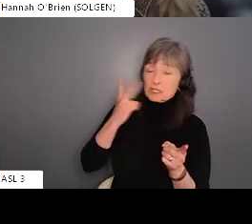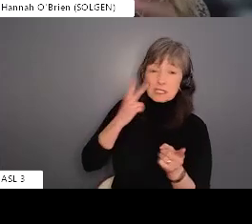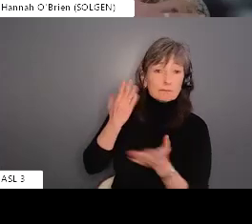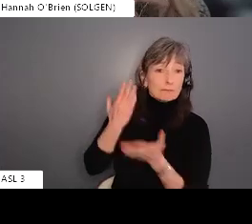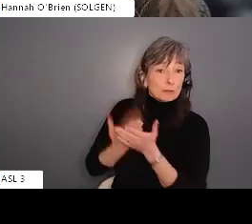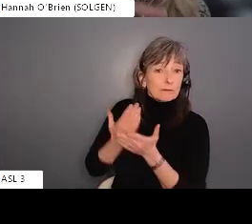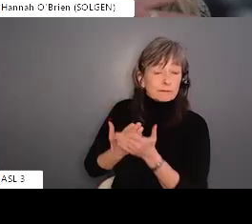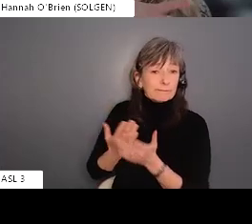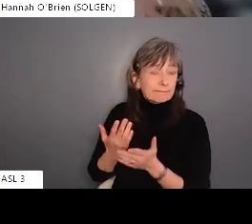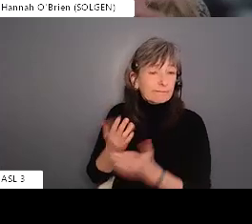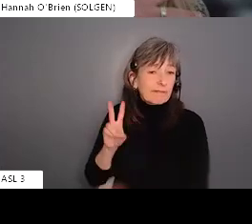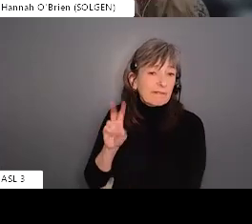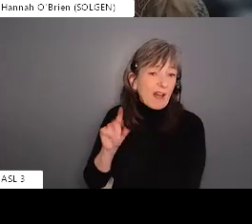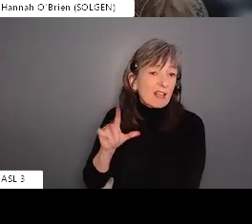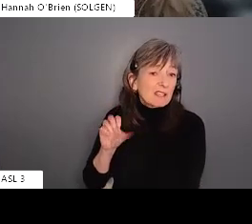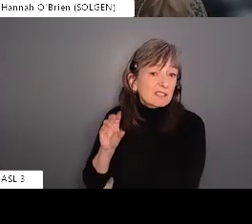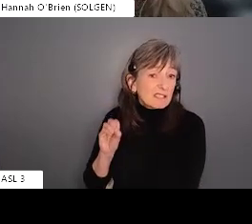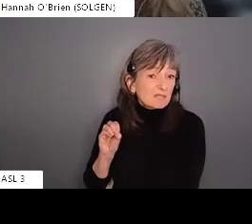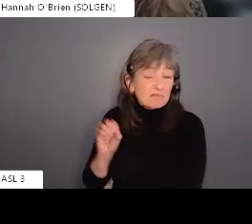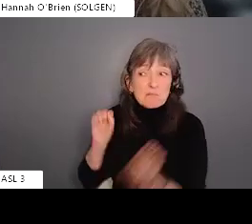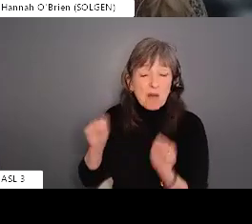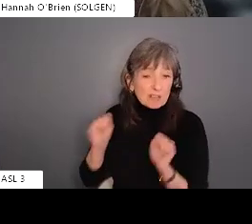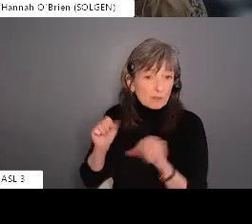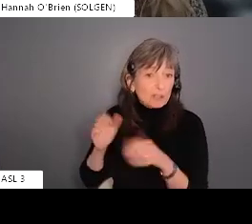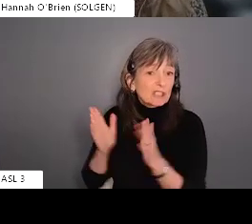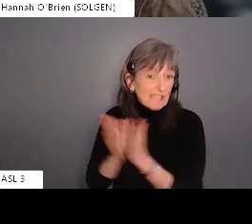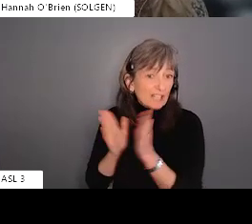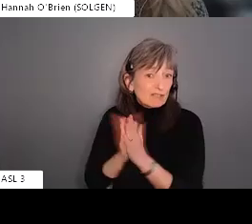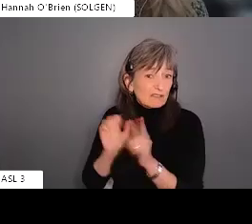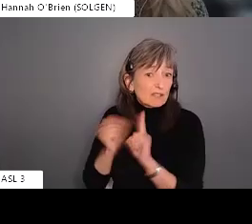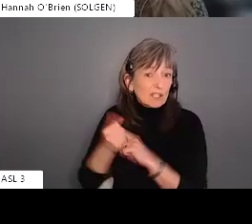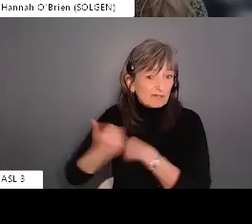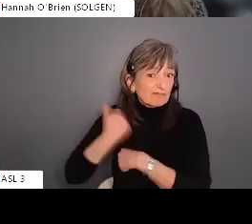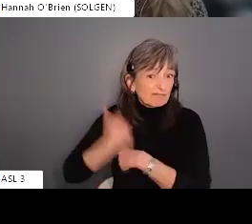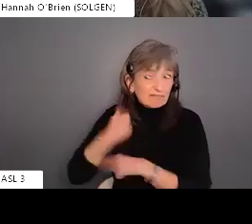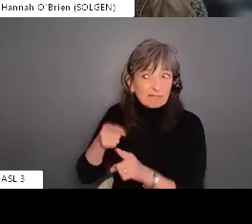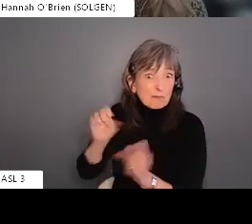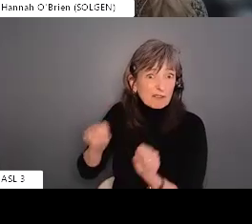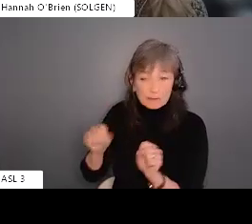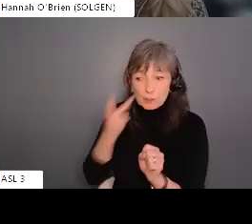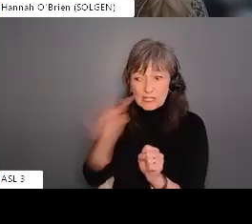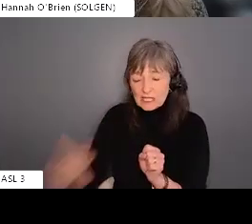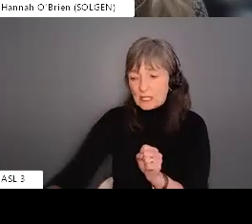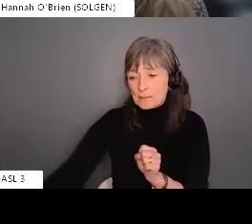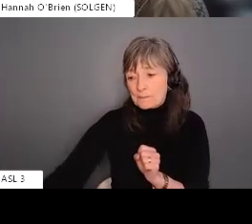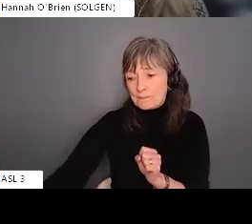and potentially something dangerous could occur. And the number one risk factor that we see in